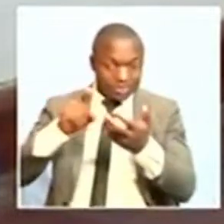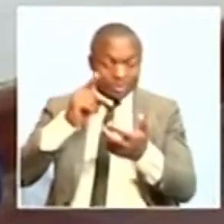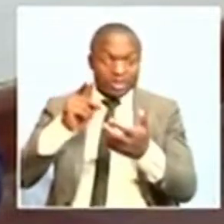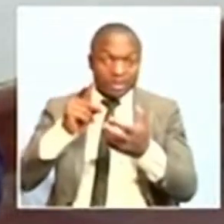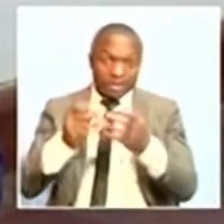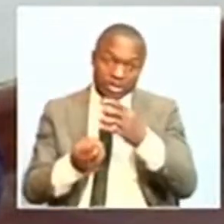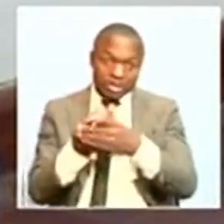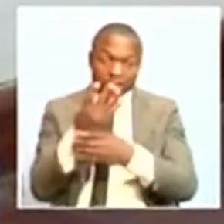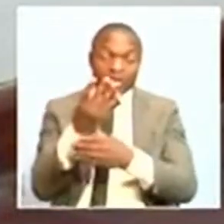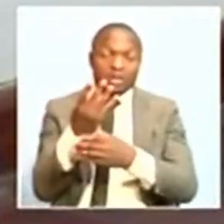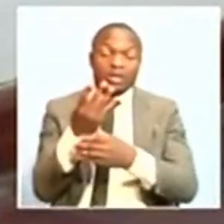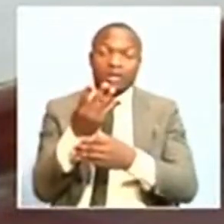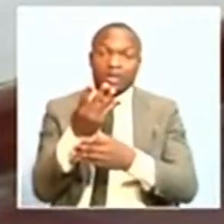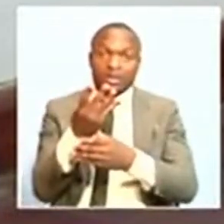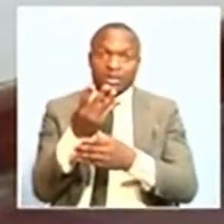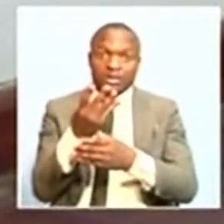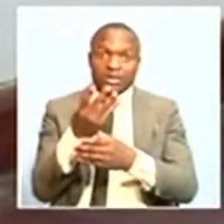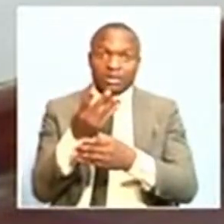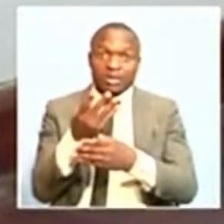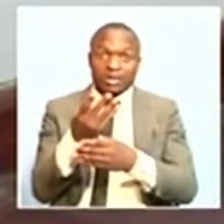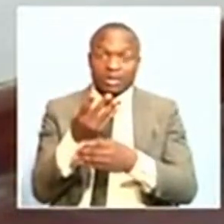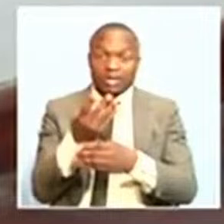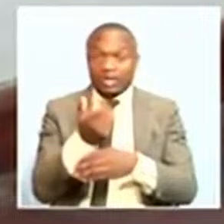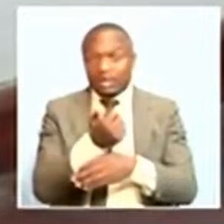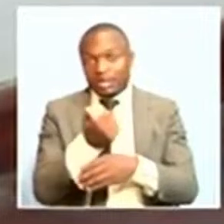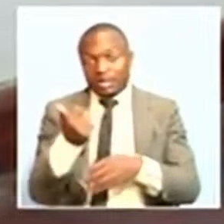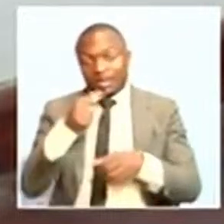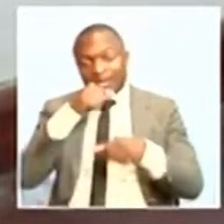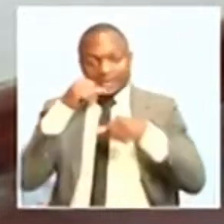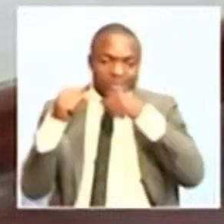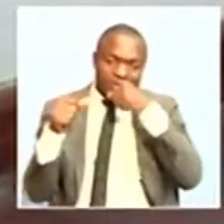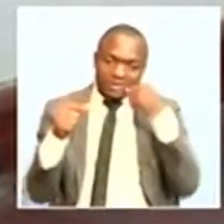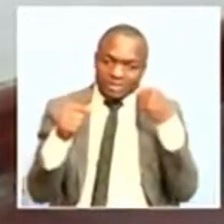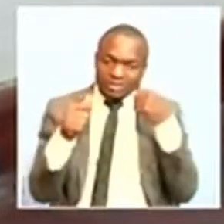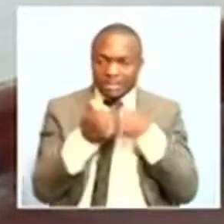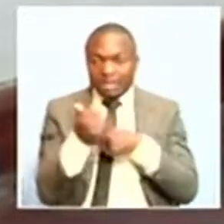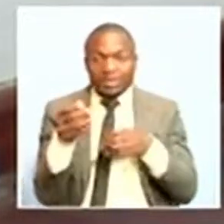in non-mining sectors, particularly in agriculture and agribusiness.